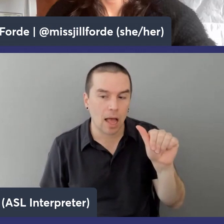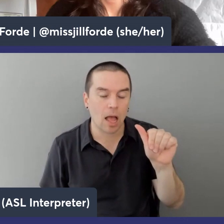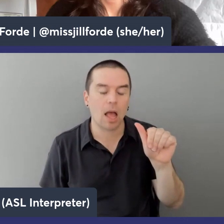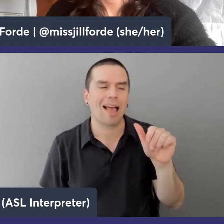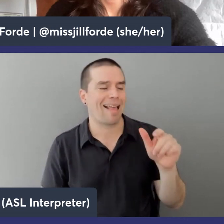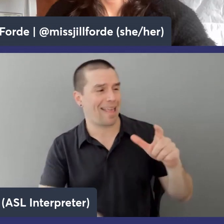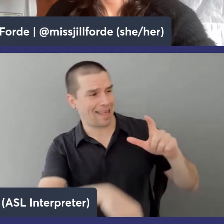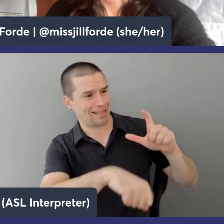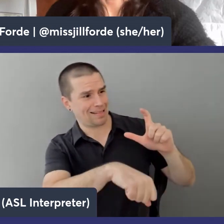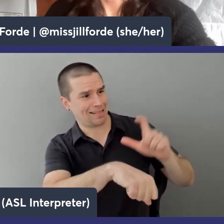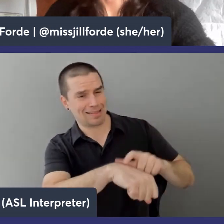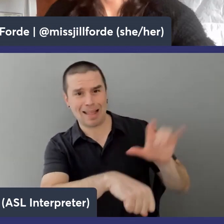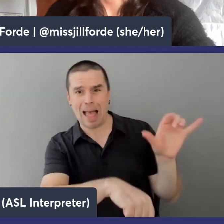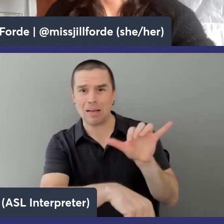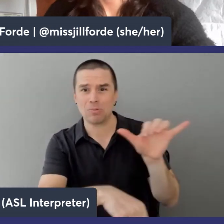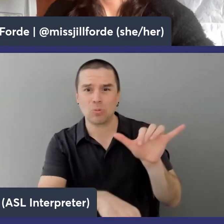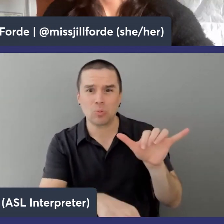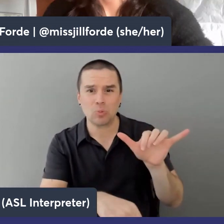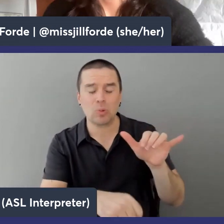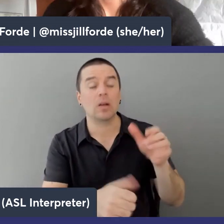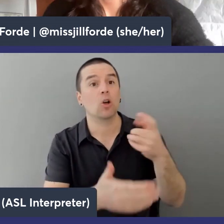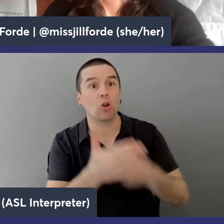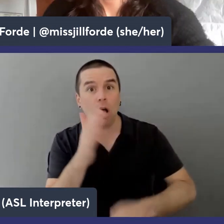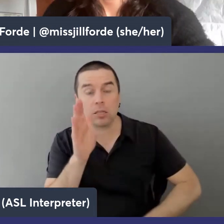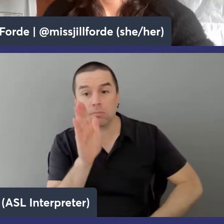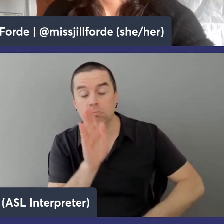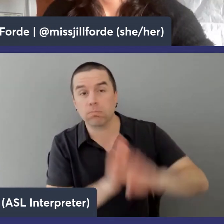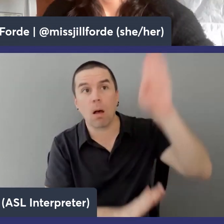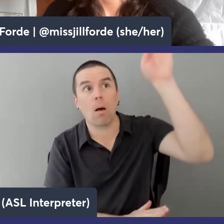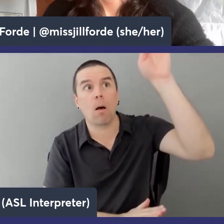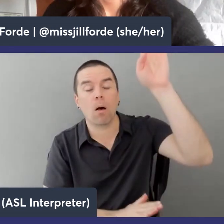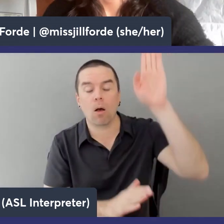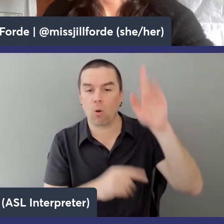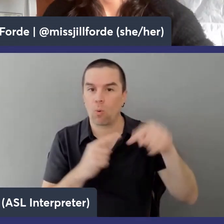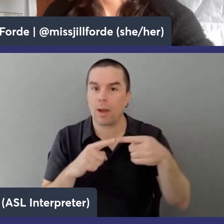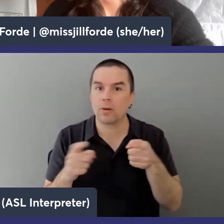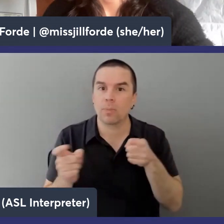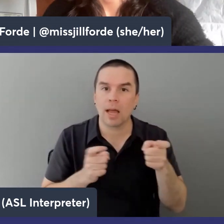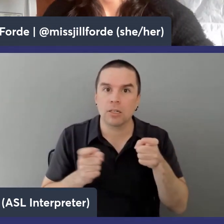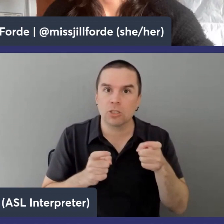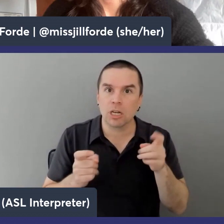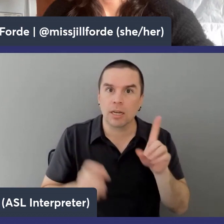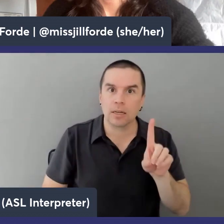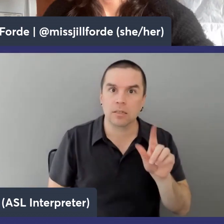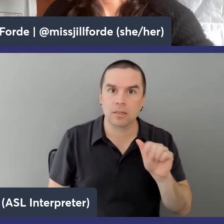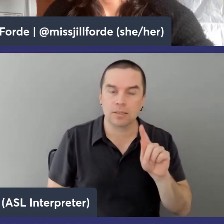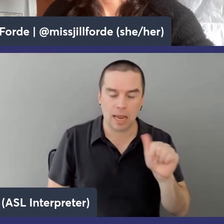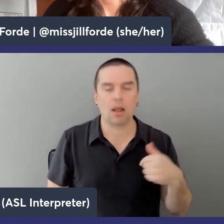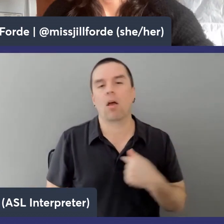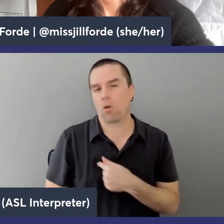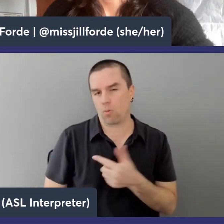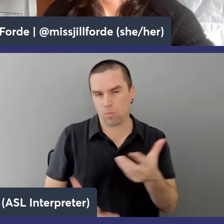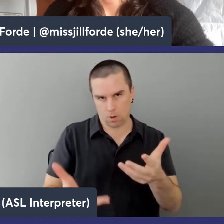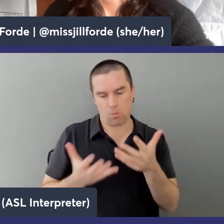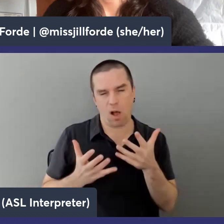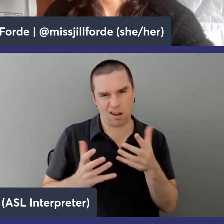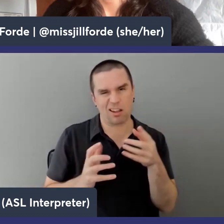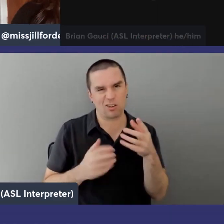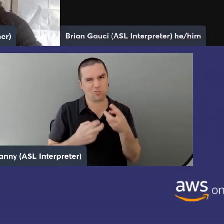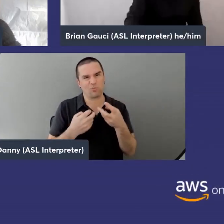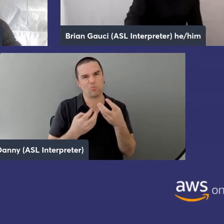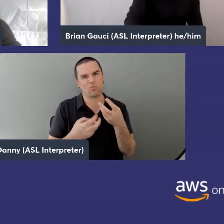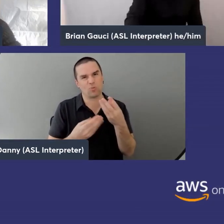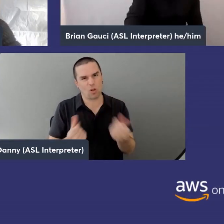explosion that comes along with managing that data. So we wanted to solve that problem. It is 100% flexible for